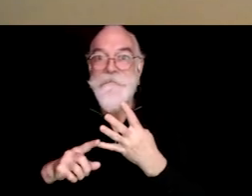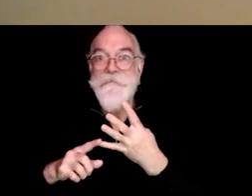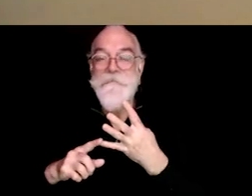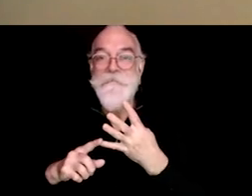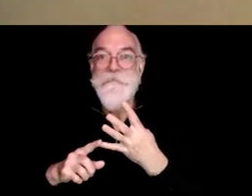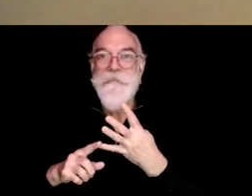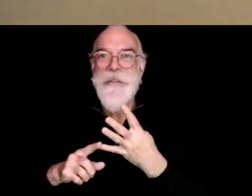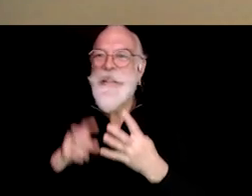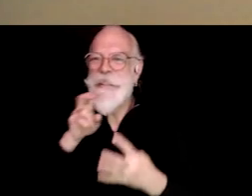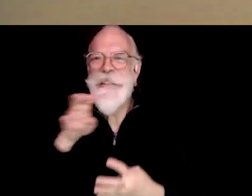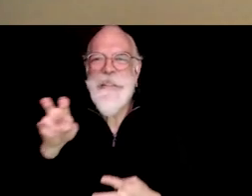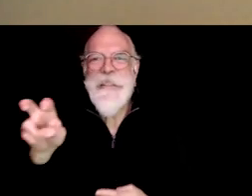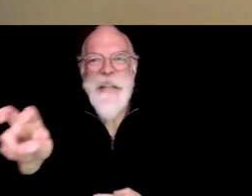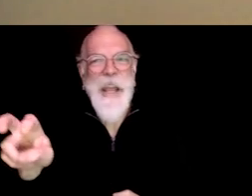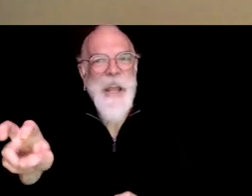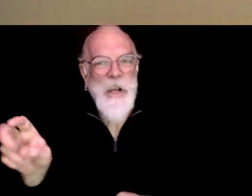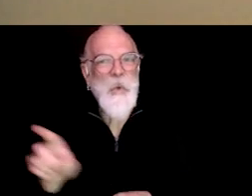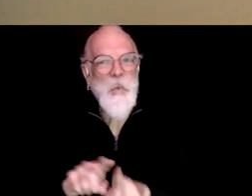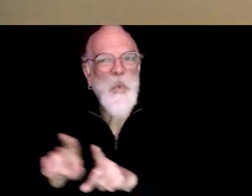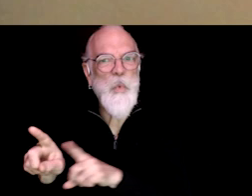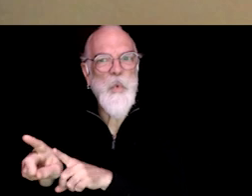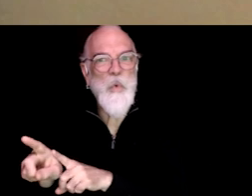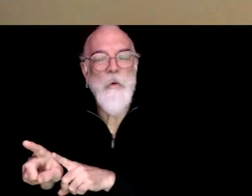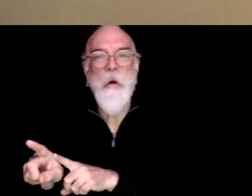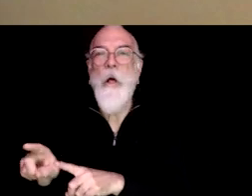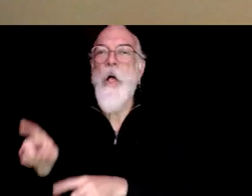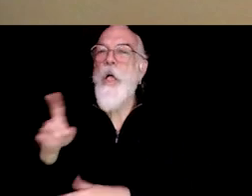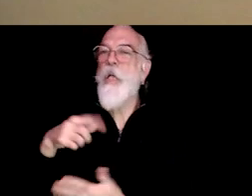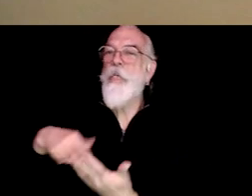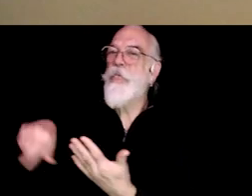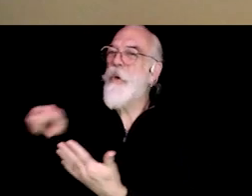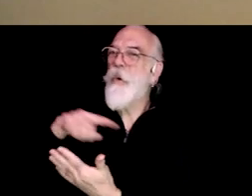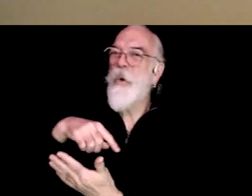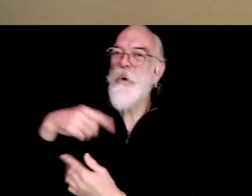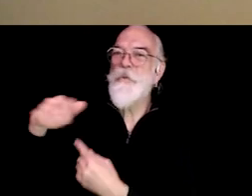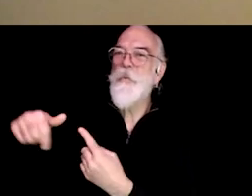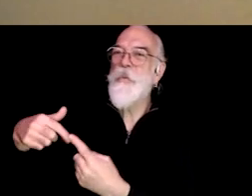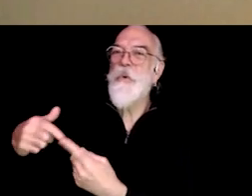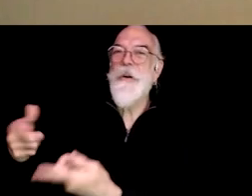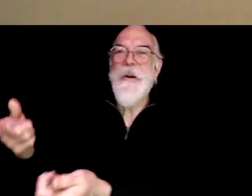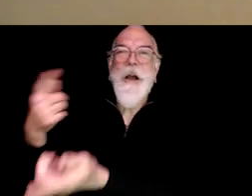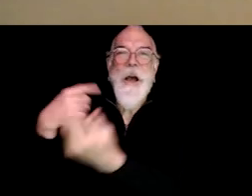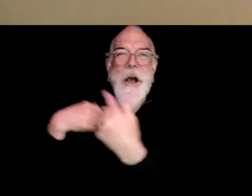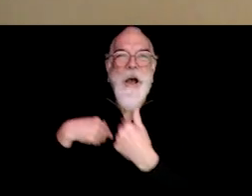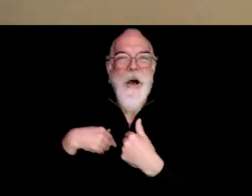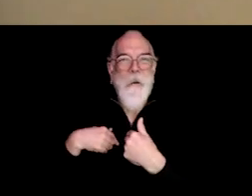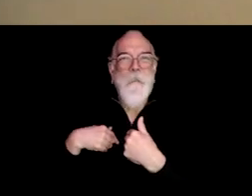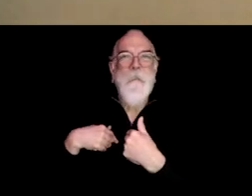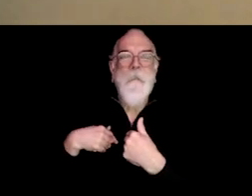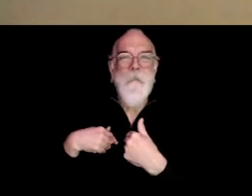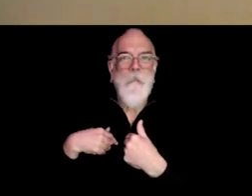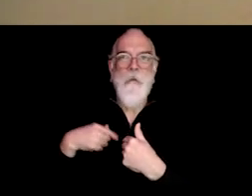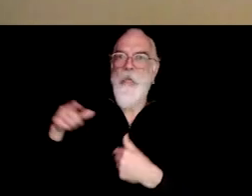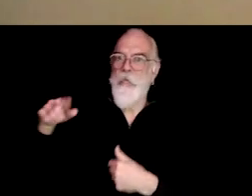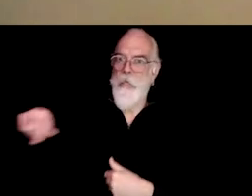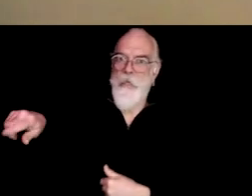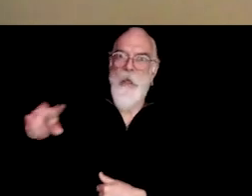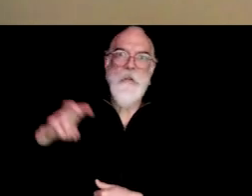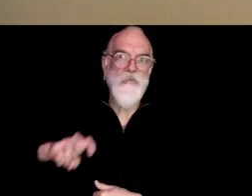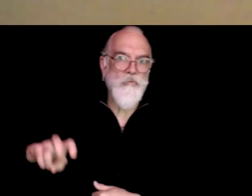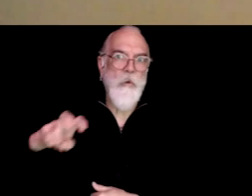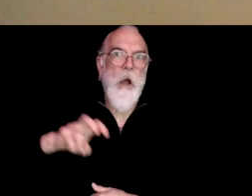the hiss of the rattlesnake. Those who came to this place long ago traveled